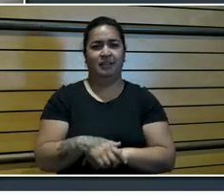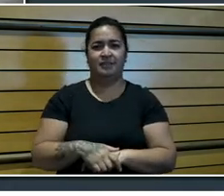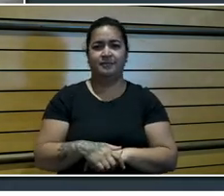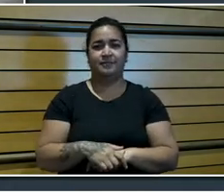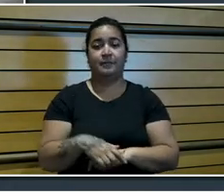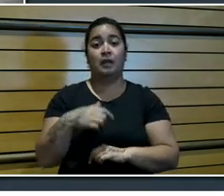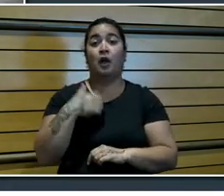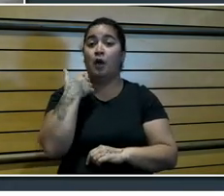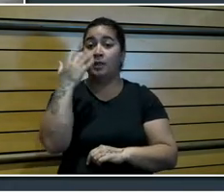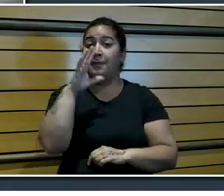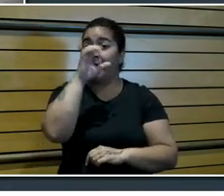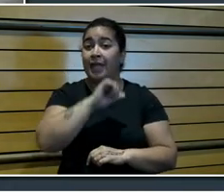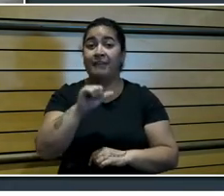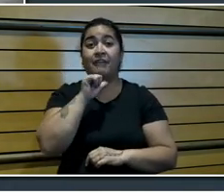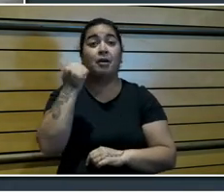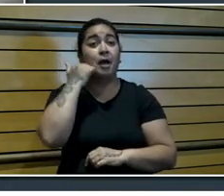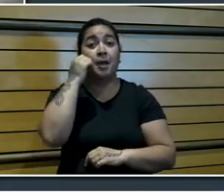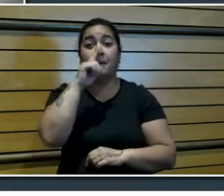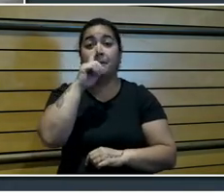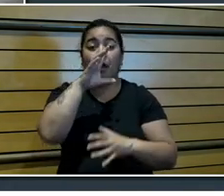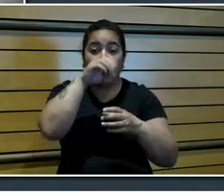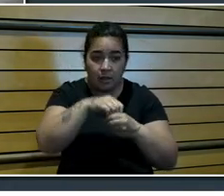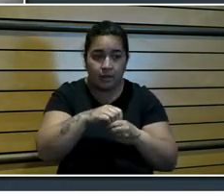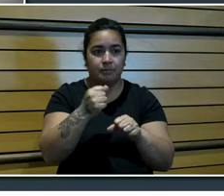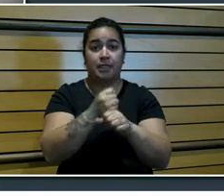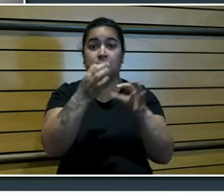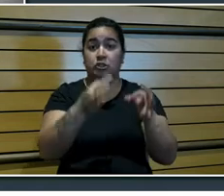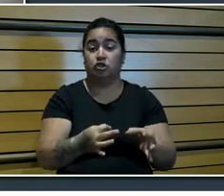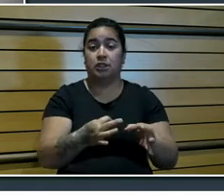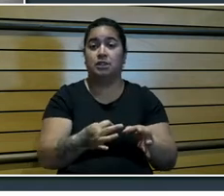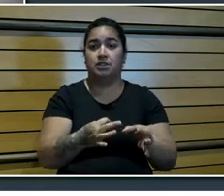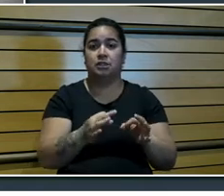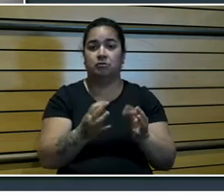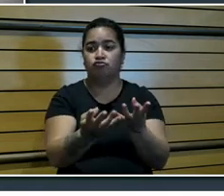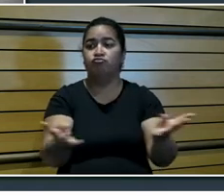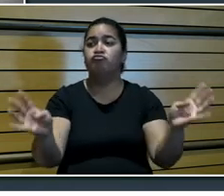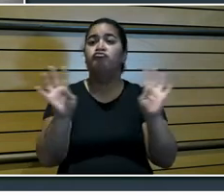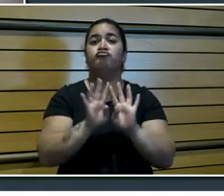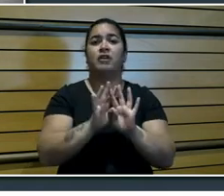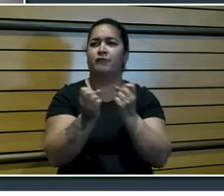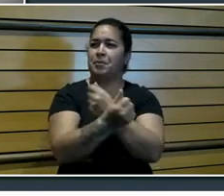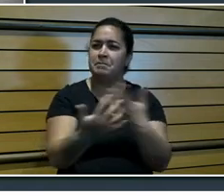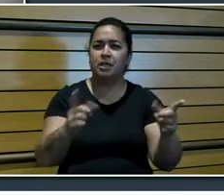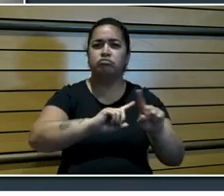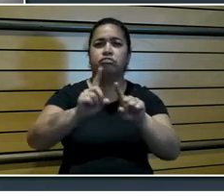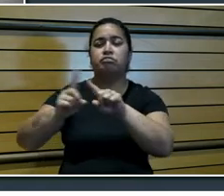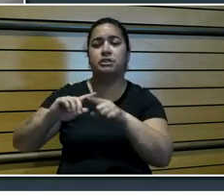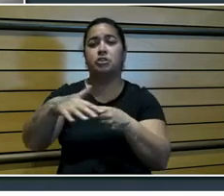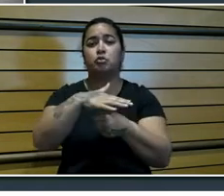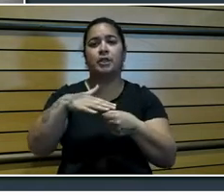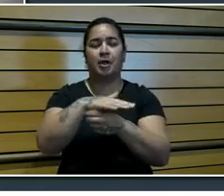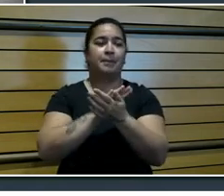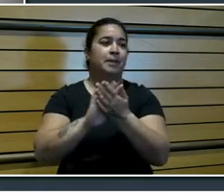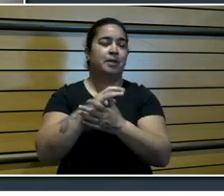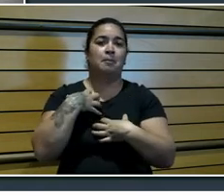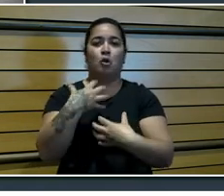believed that having Tangata Whenua input and decision-making ability around the table in any contexts brings a richer and wider approach